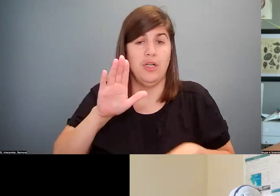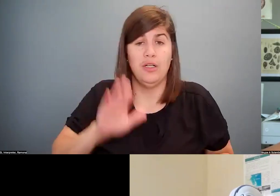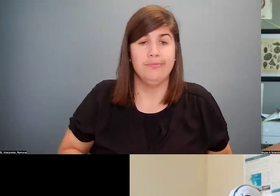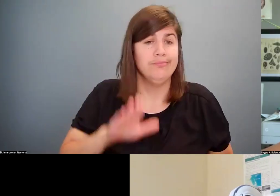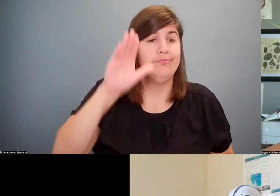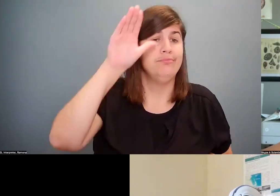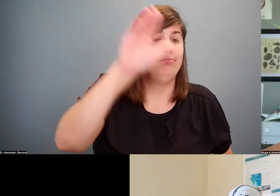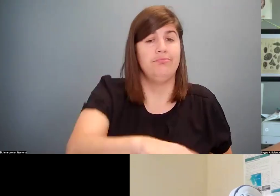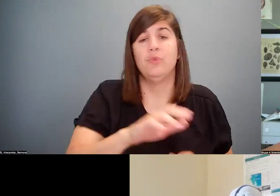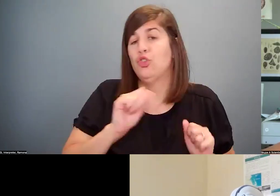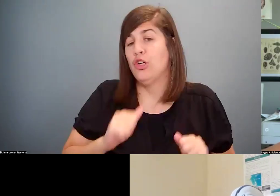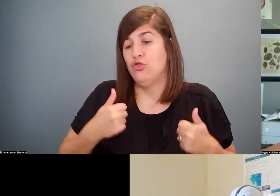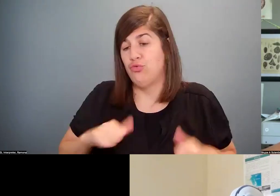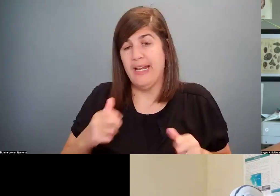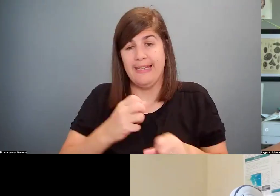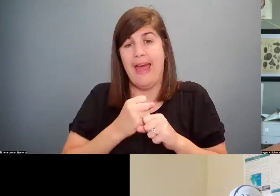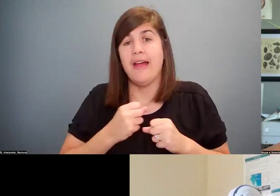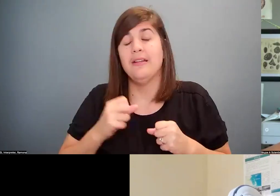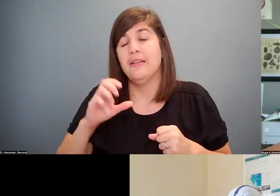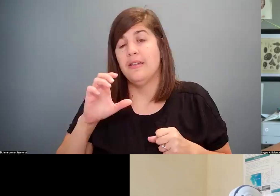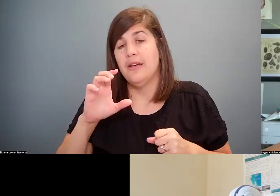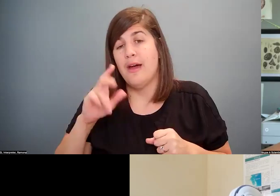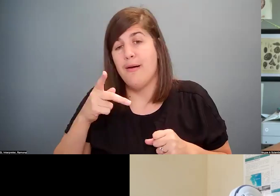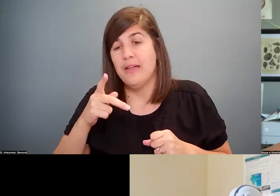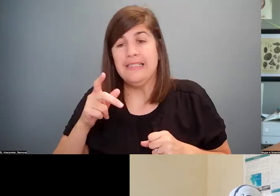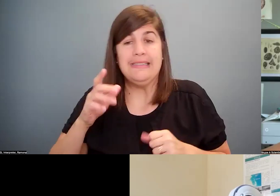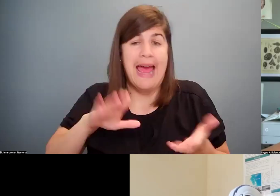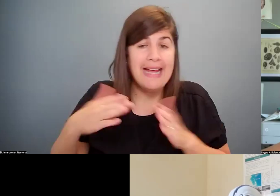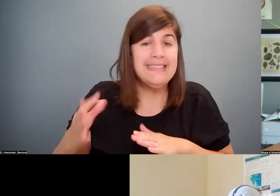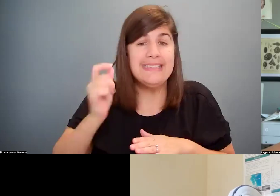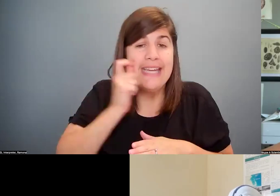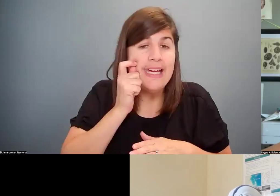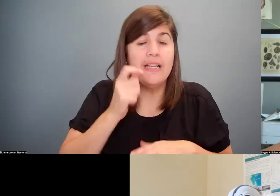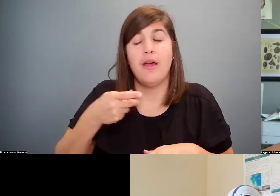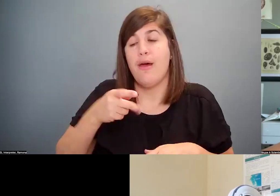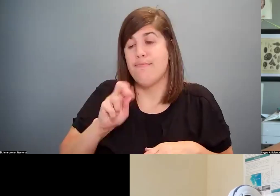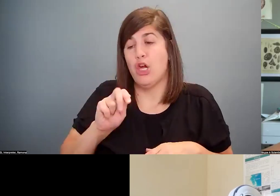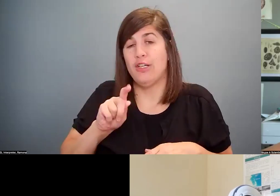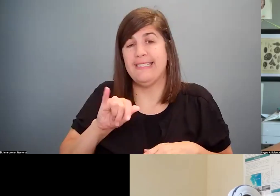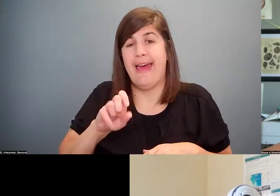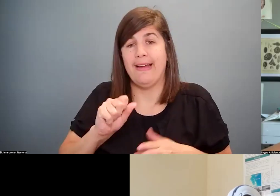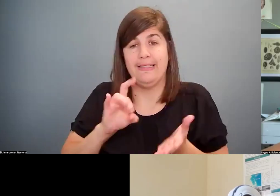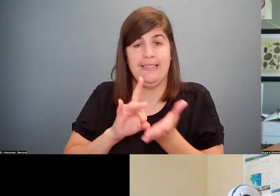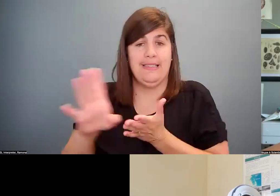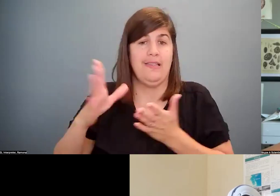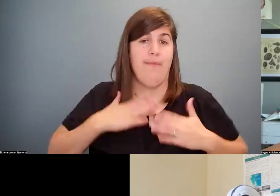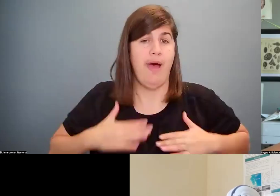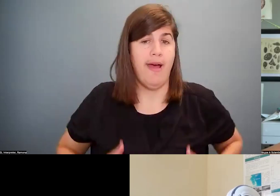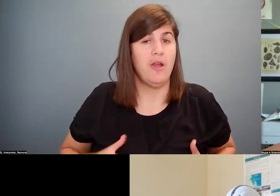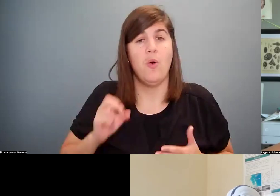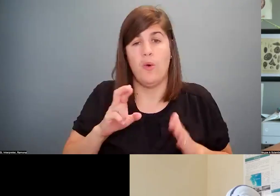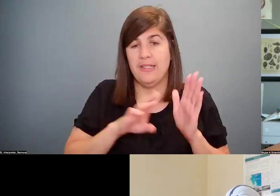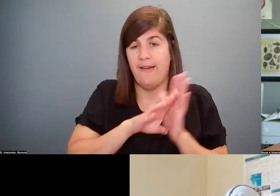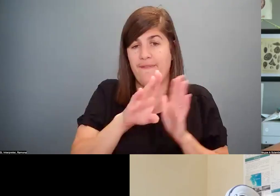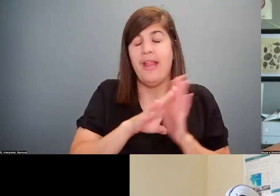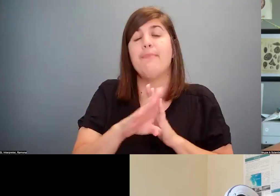be the whale trying to get parasites and barnacles and dead skin off of their body. And it can be a way for the whales to develop and maintain